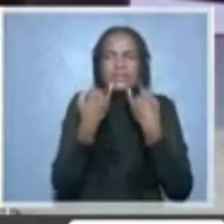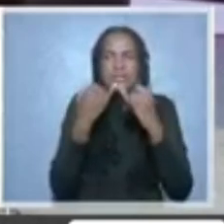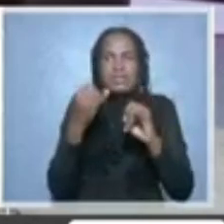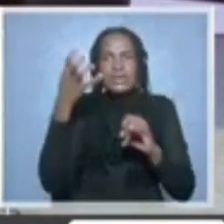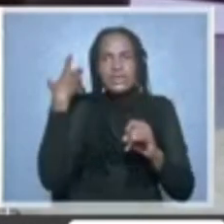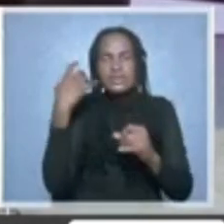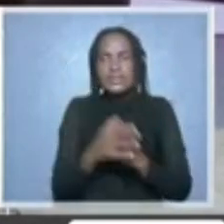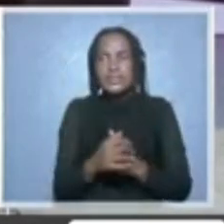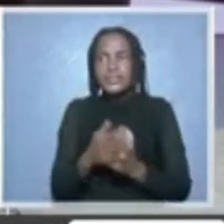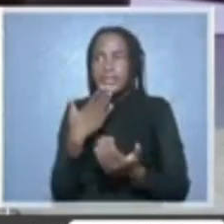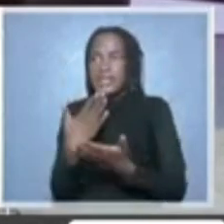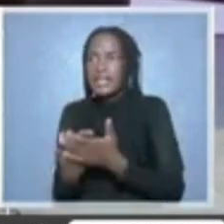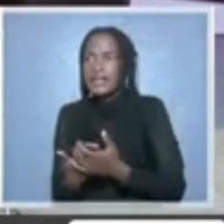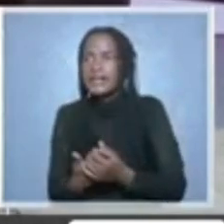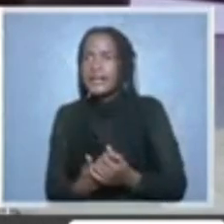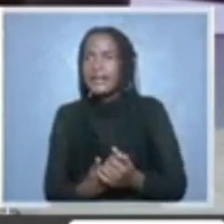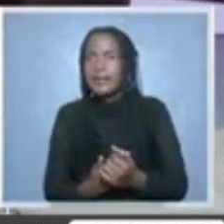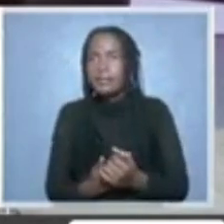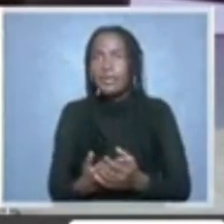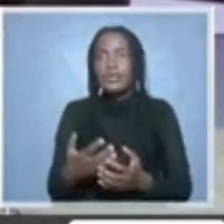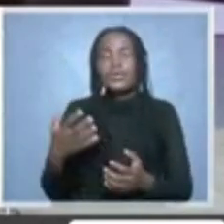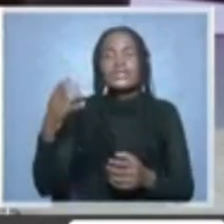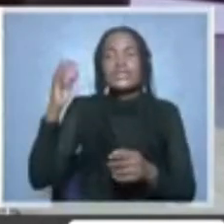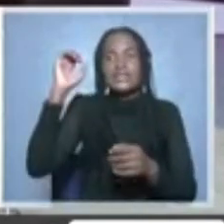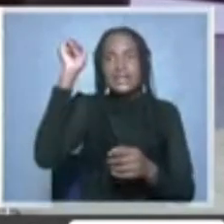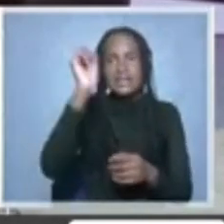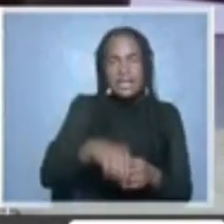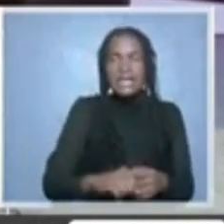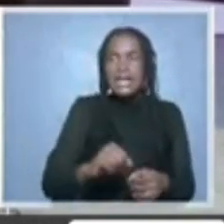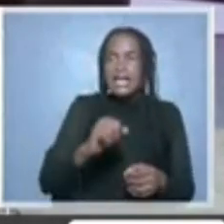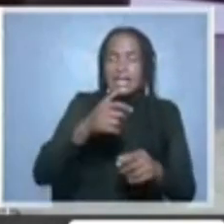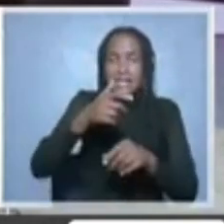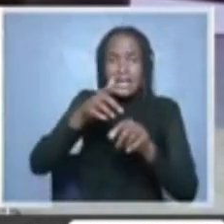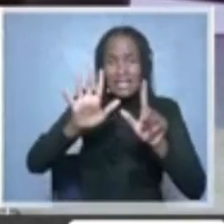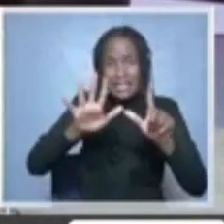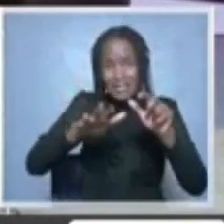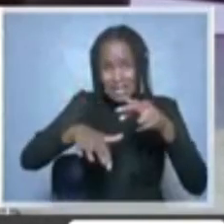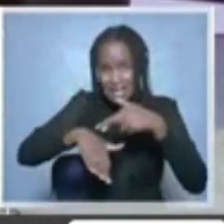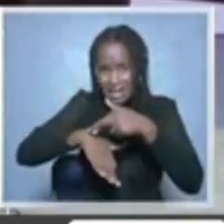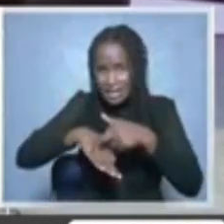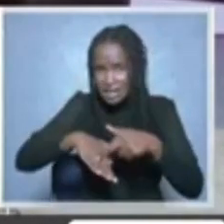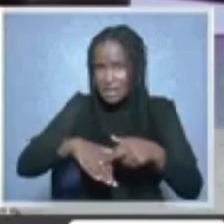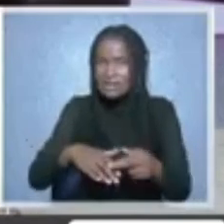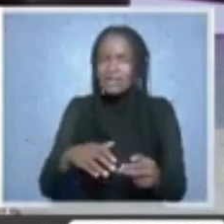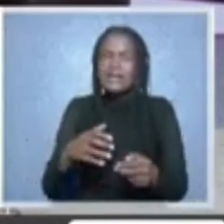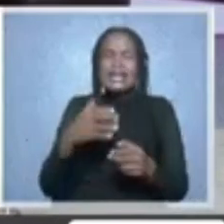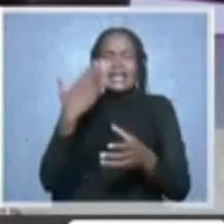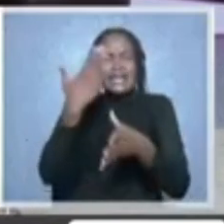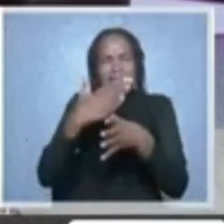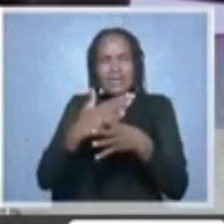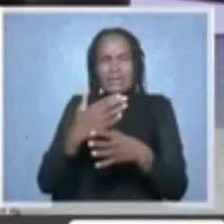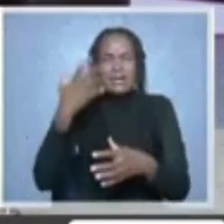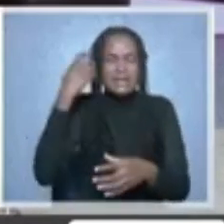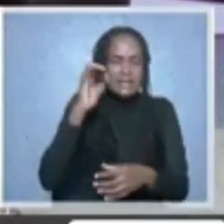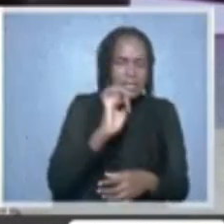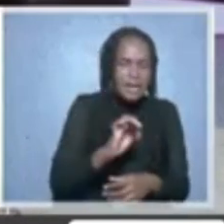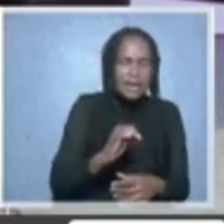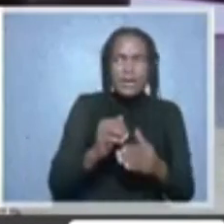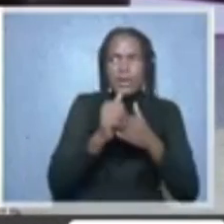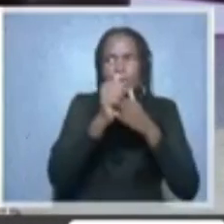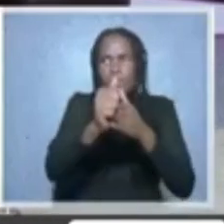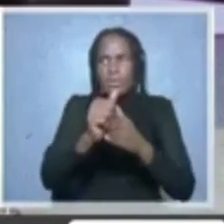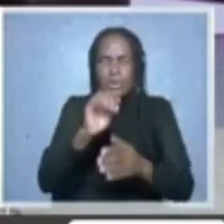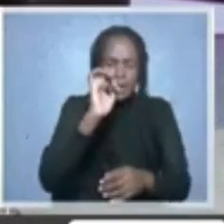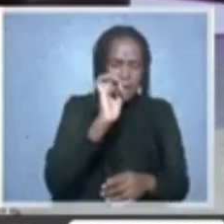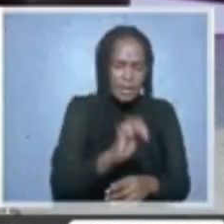provided for Namibia is very strongly being reiterated as we cover these proceedings. Thank you so much for your time. Thank you very much. And just in